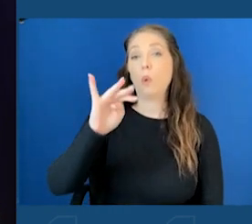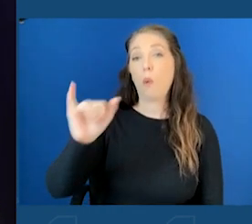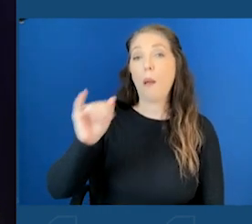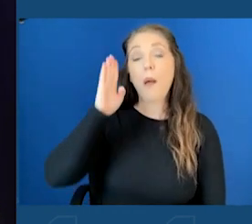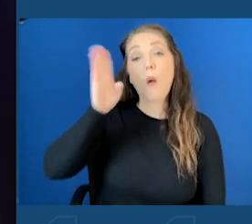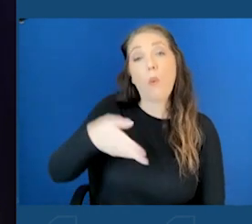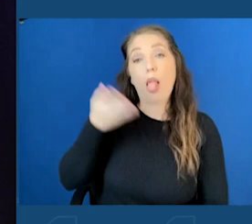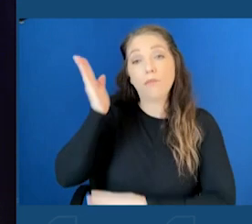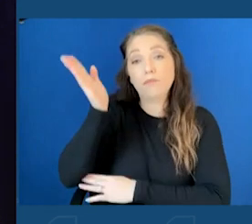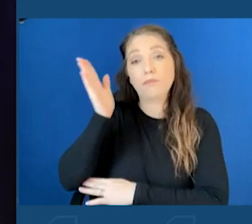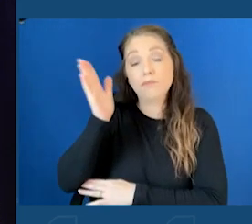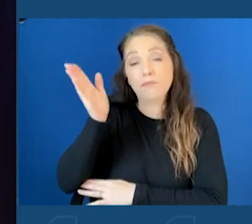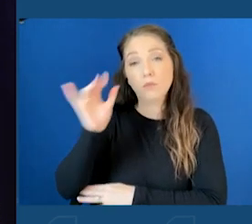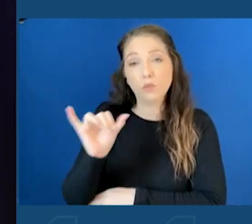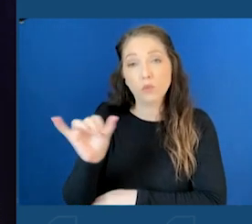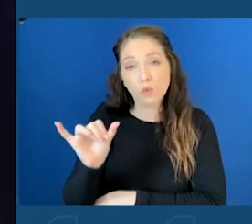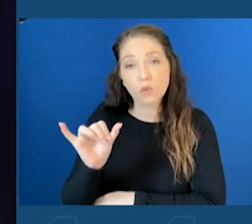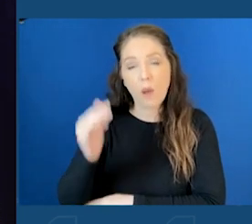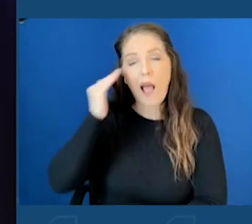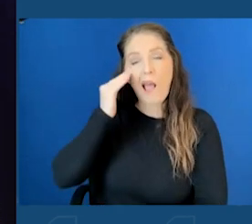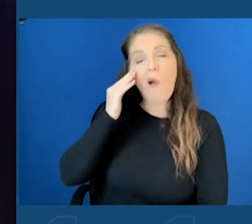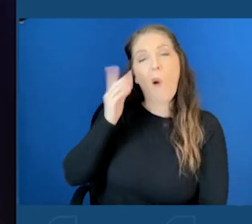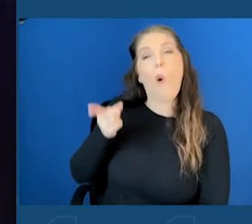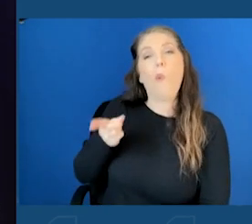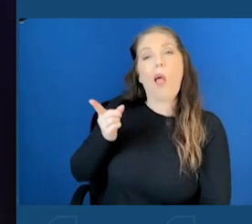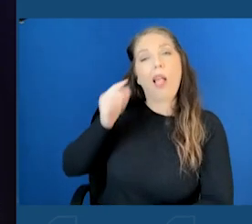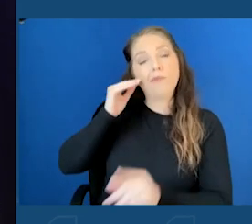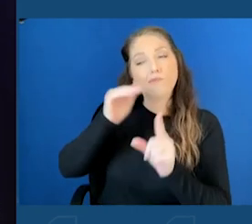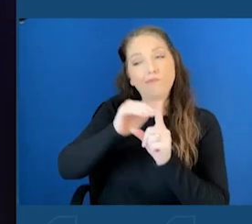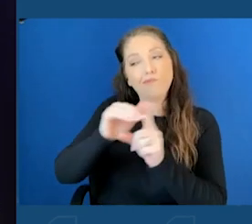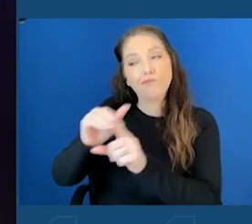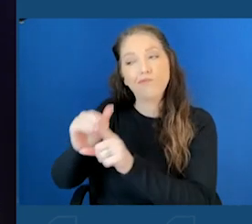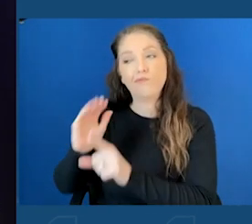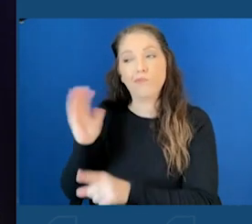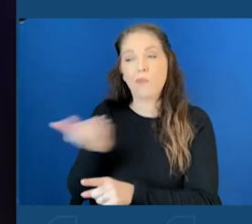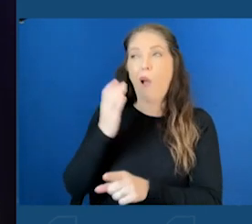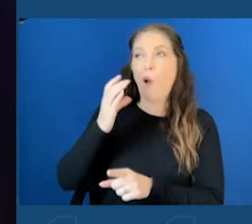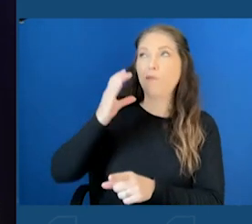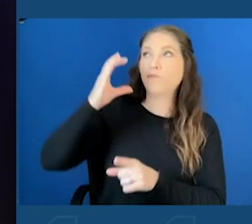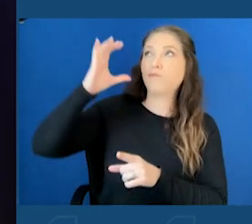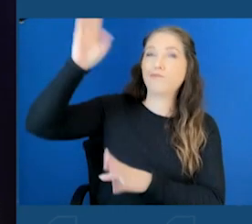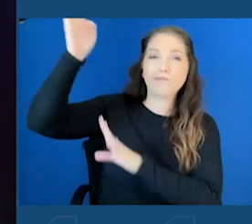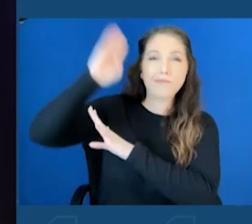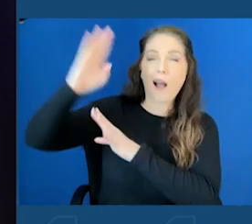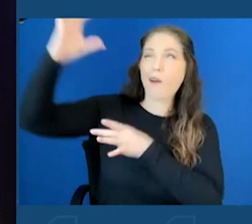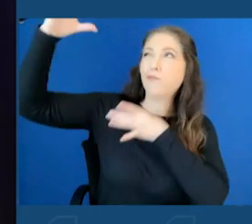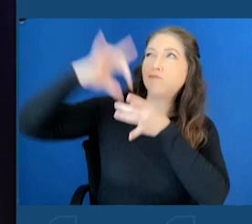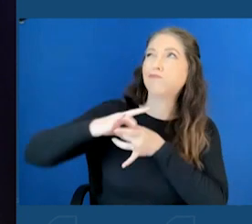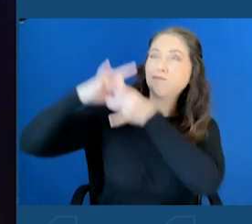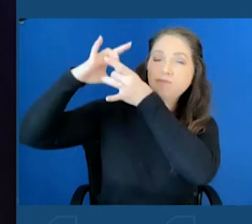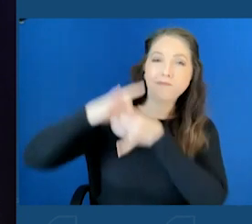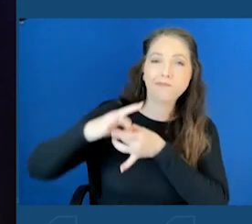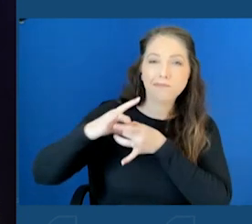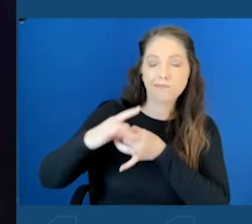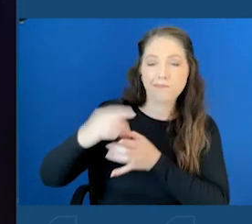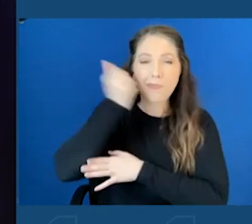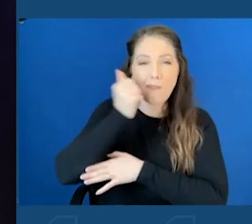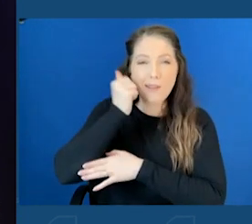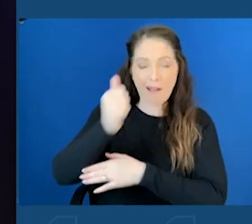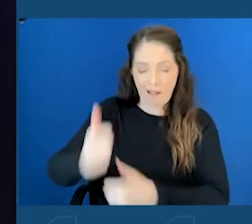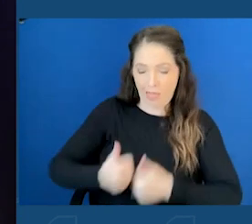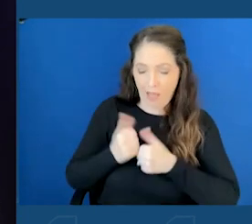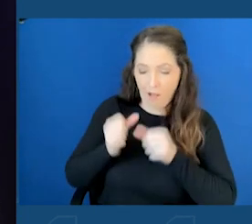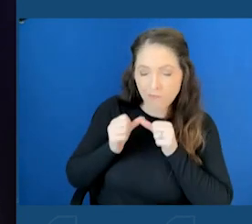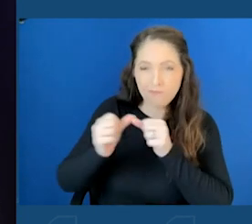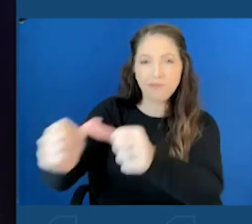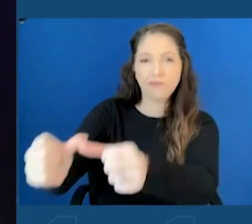I know that he'll also remind us of our connection with God as we continue in our daily lives. I'm